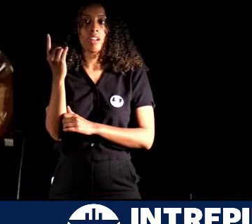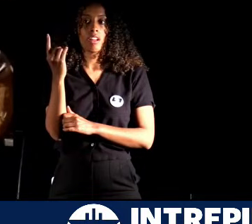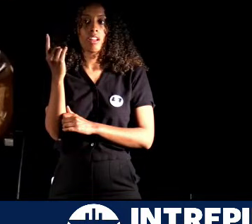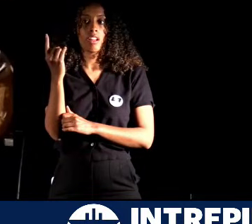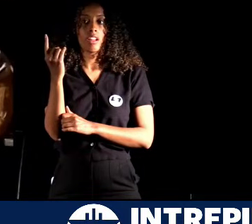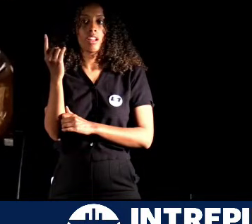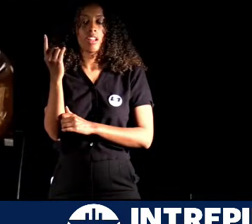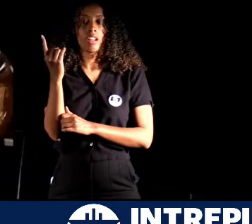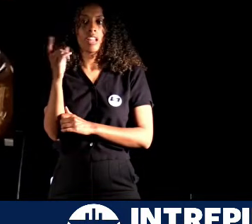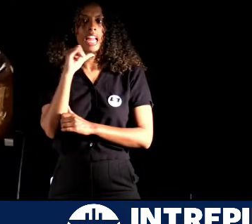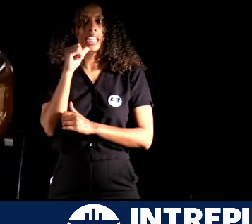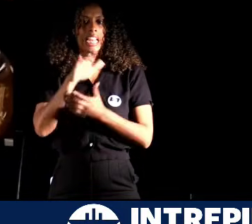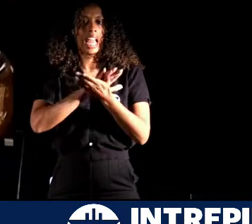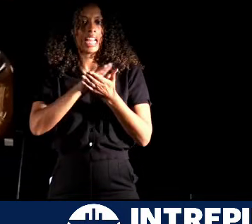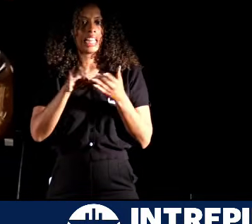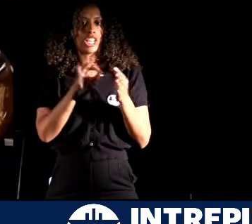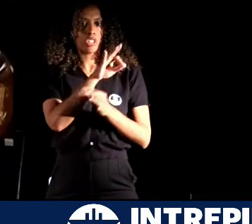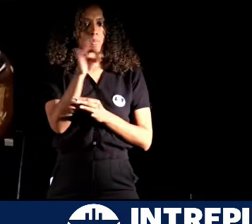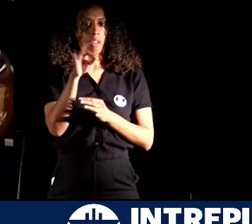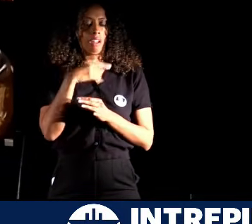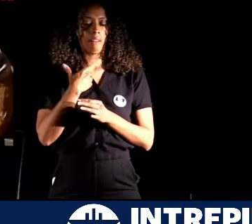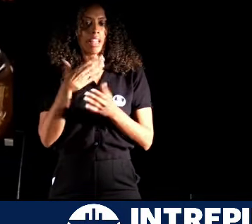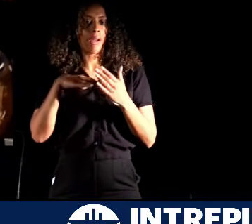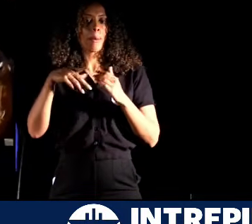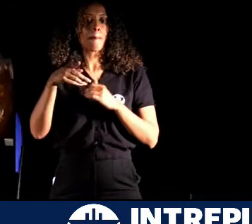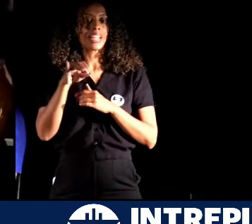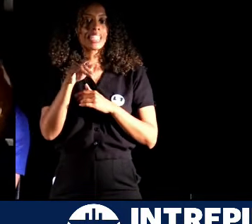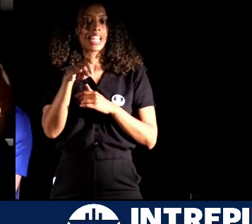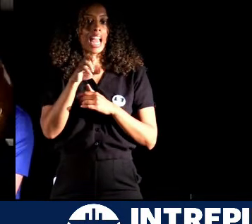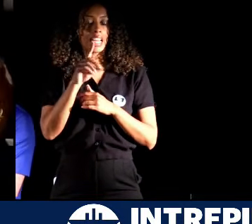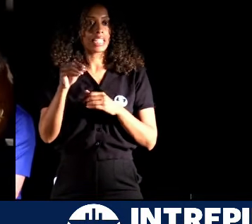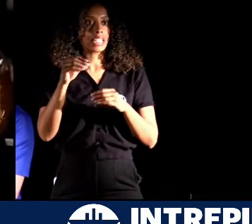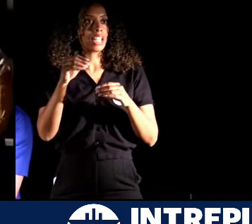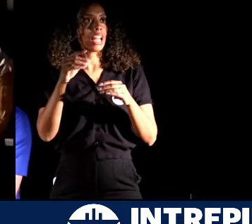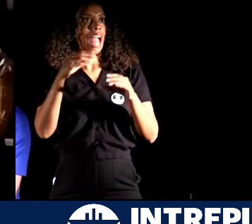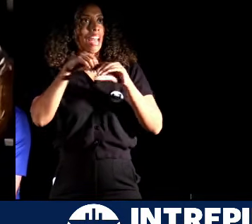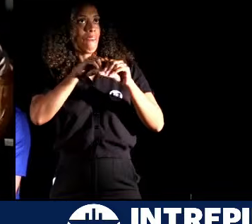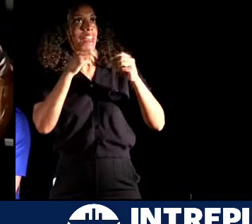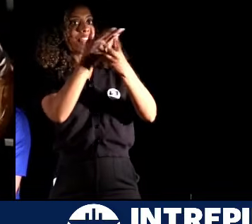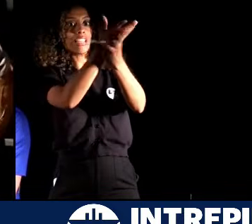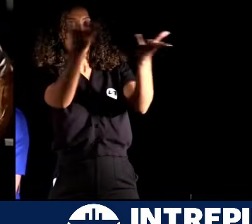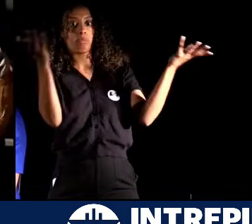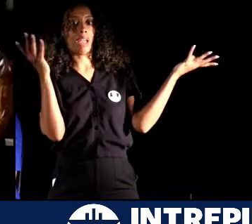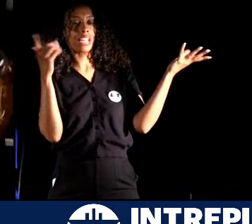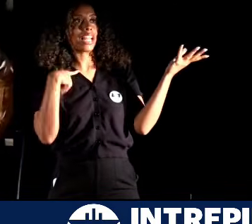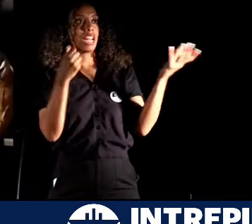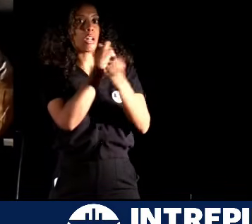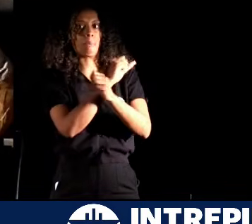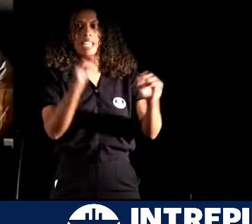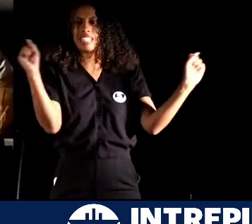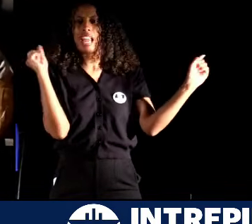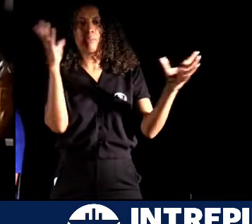unclean spirit, as in a sort of possession, and they were in space and they needed to be delivered, and it involved some sort of mind control. If